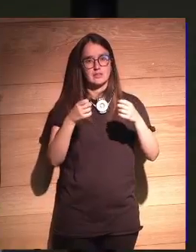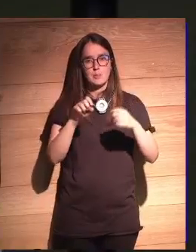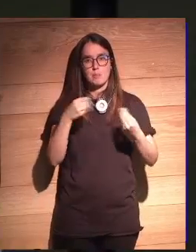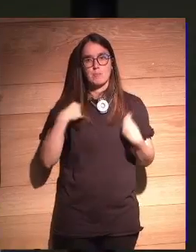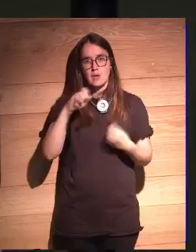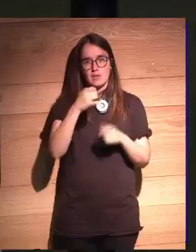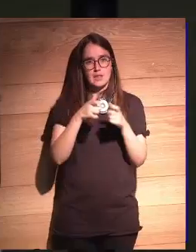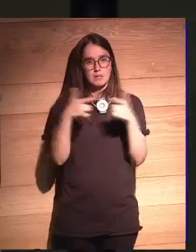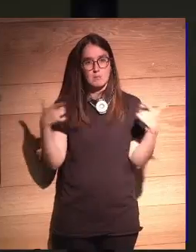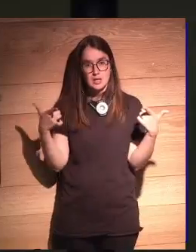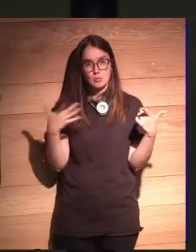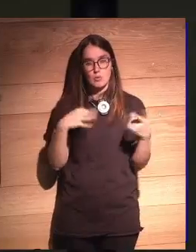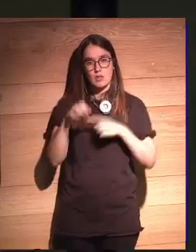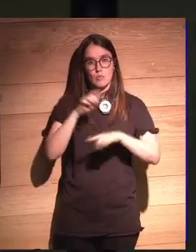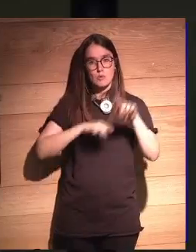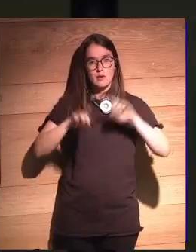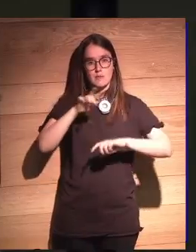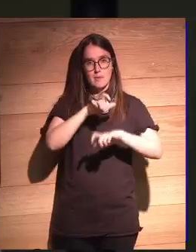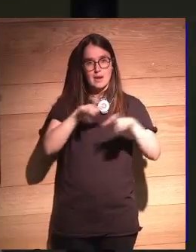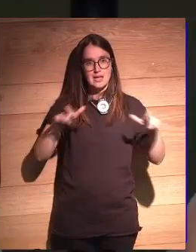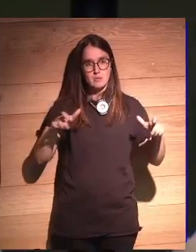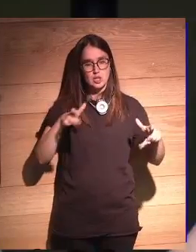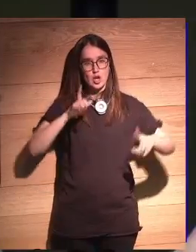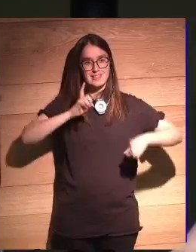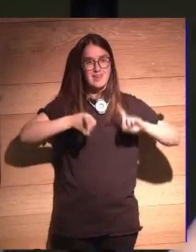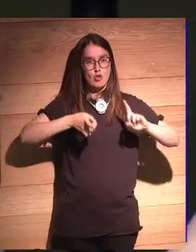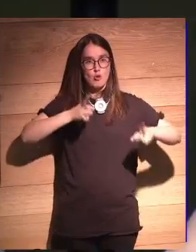be a problem for the people who dominate the housing system.